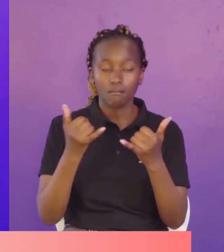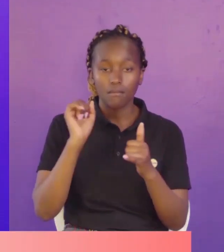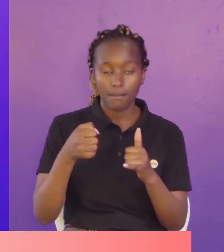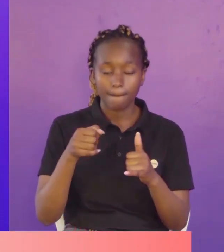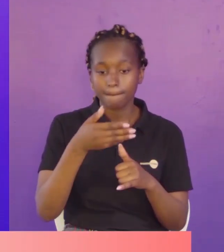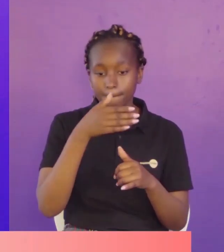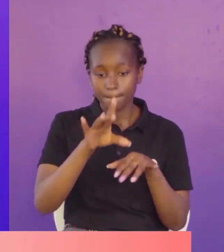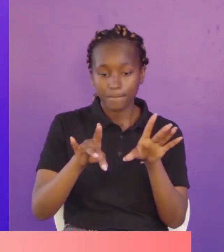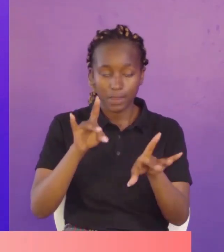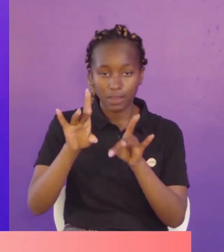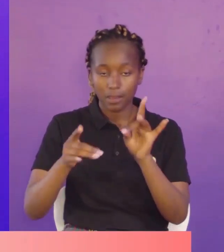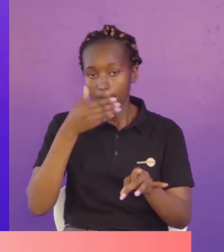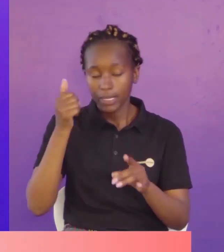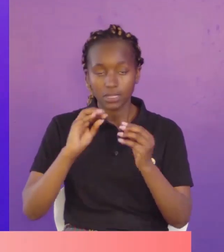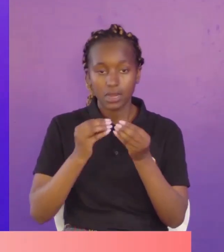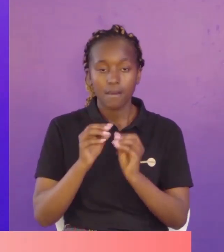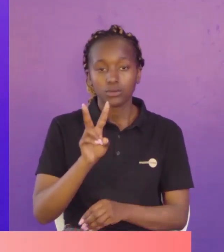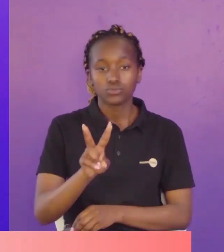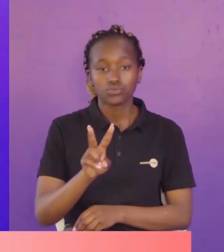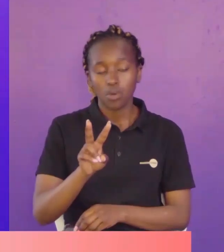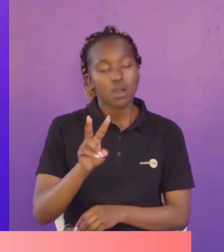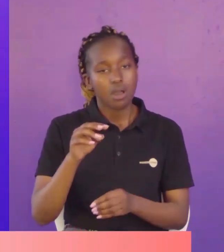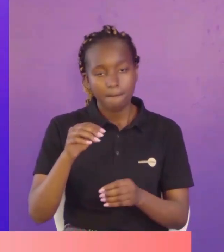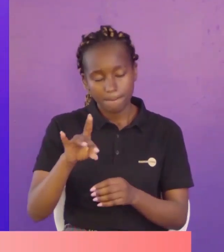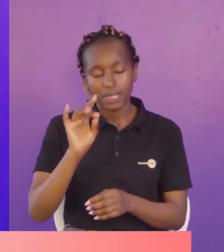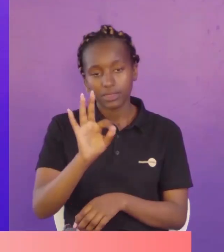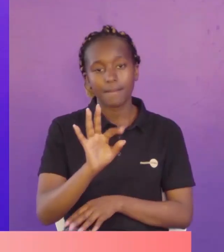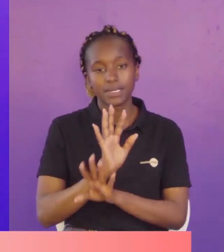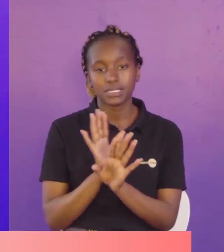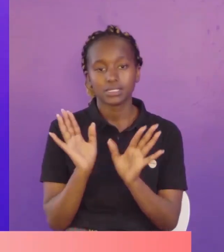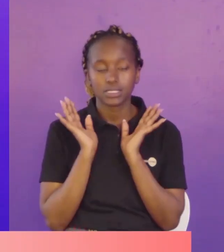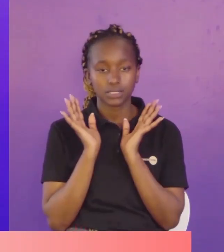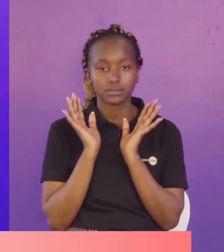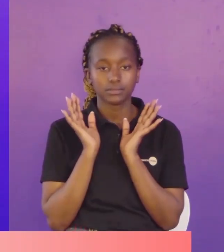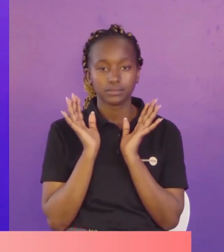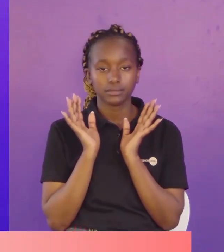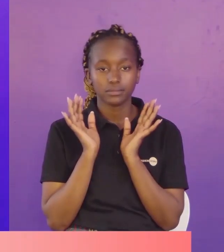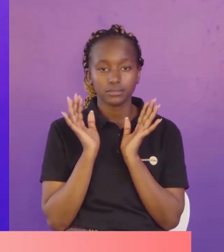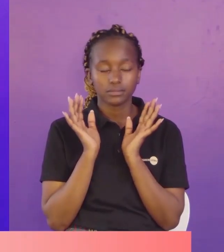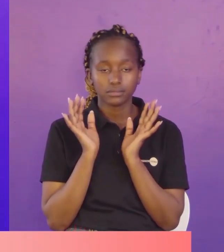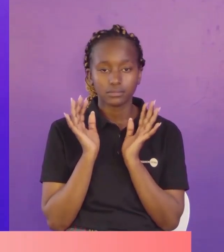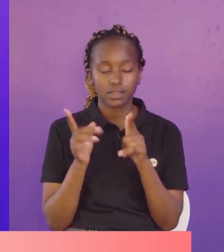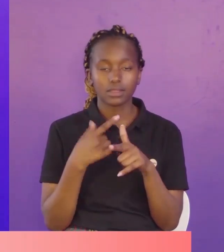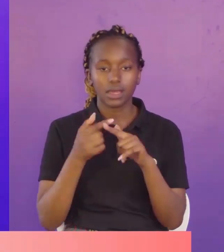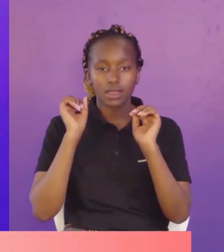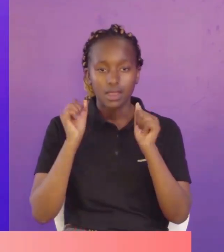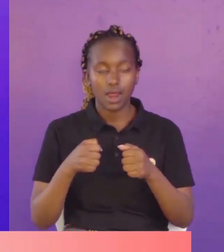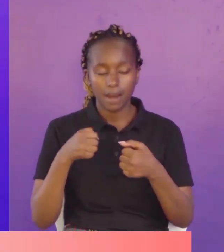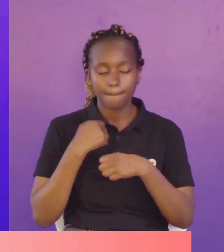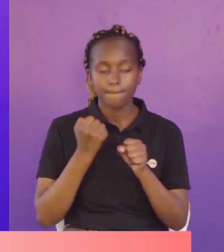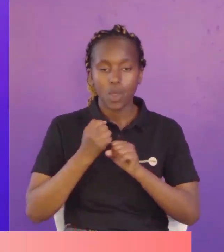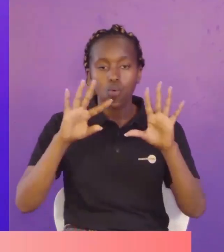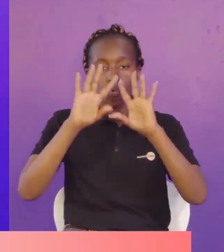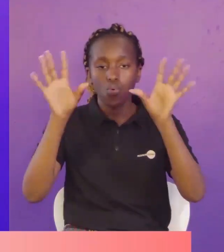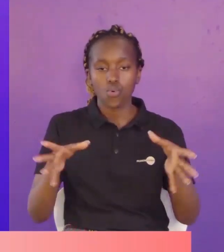number 2s, Yeah. I think watachukua watatu. Yeah. To make those teams 12.